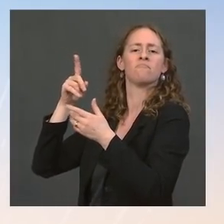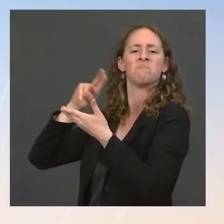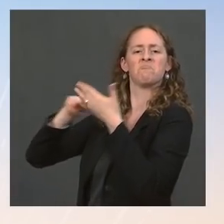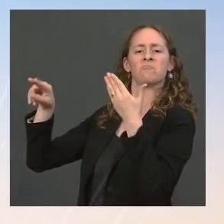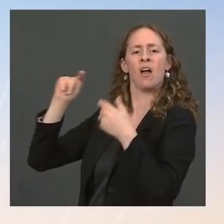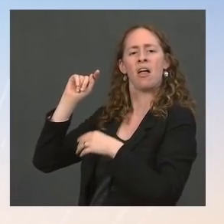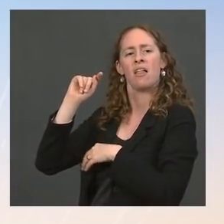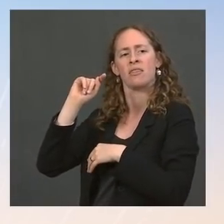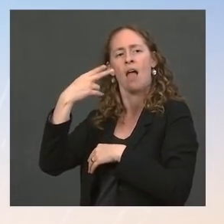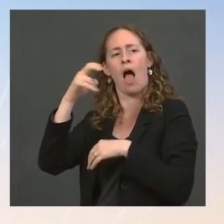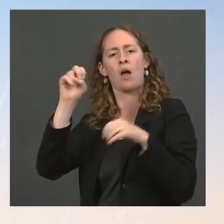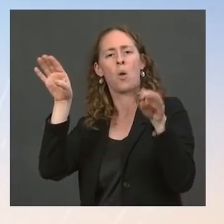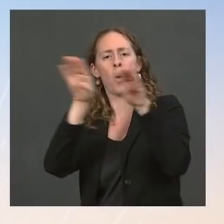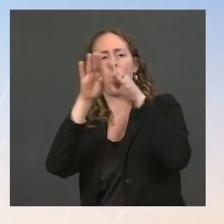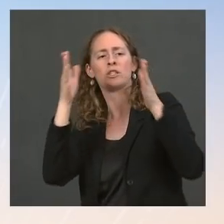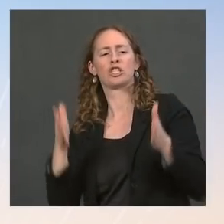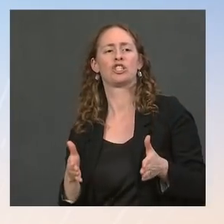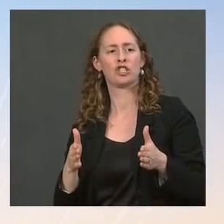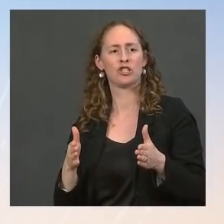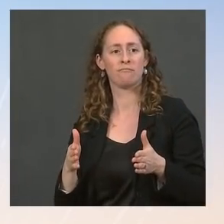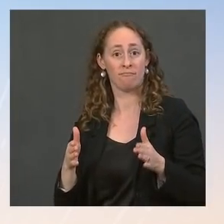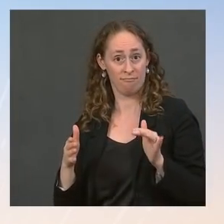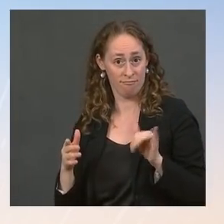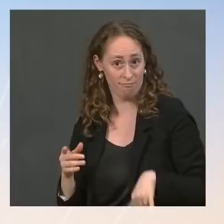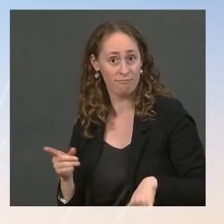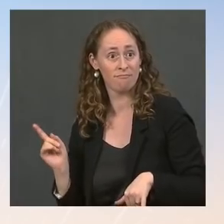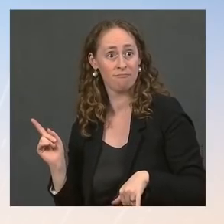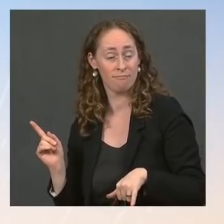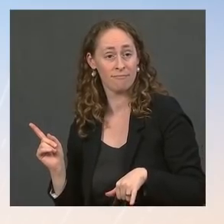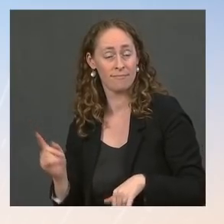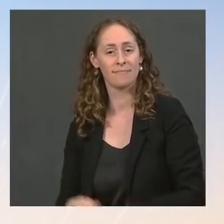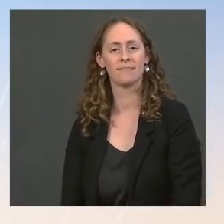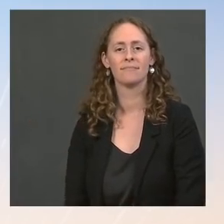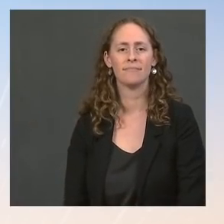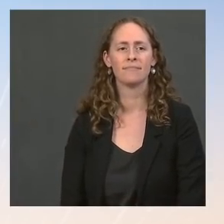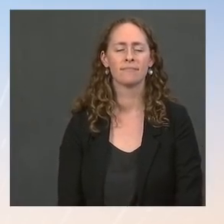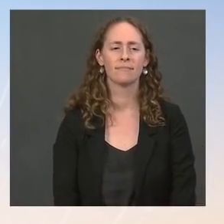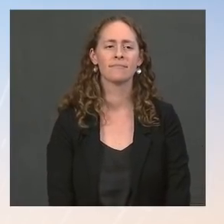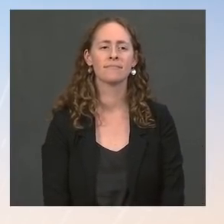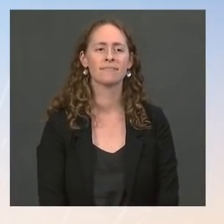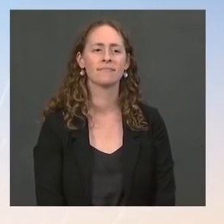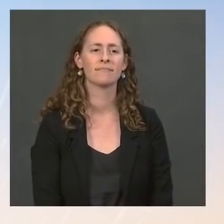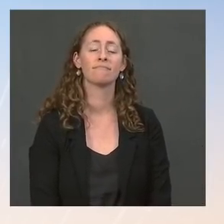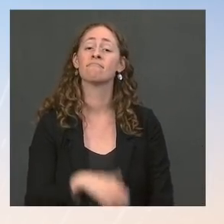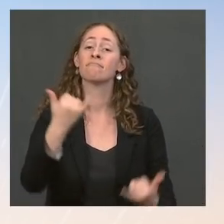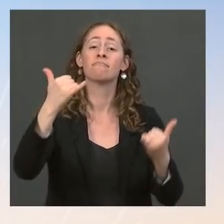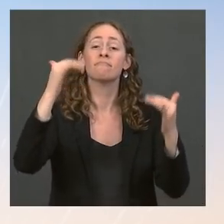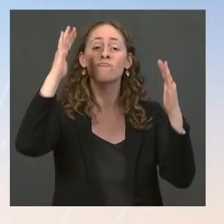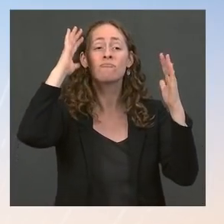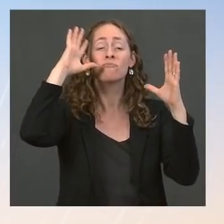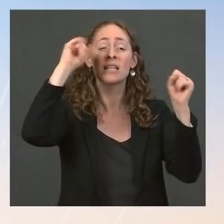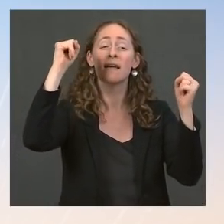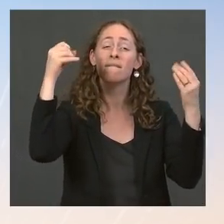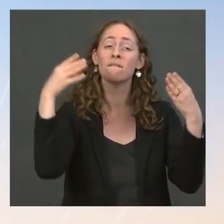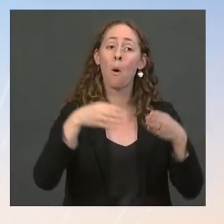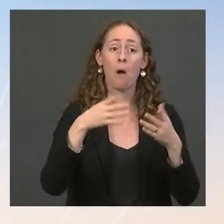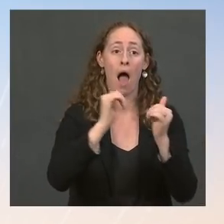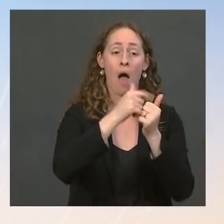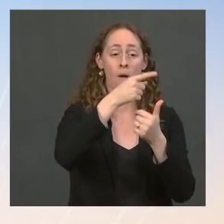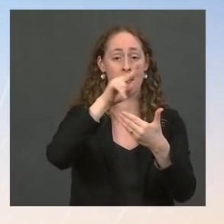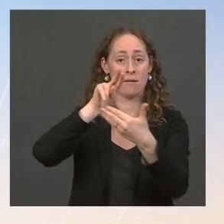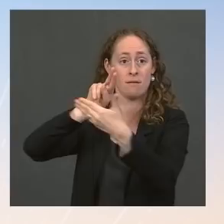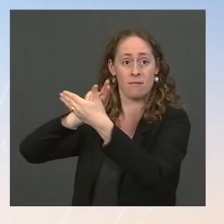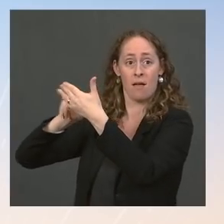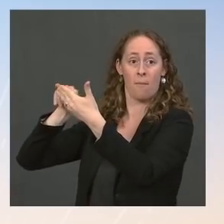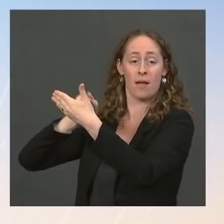here? Well, I would say at this point in time, what his focus is on, I'll let other people label it and give baseball analogies should